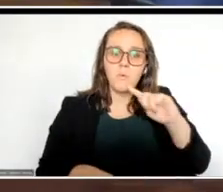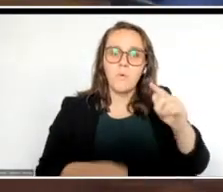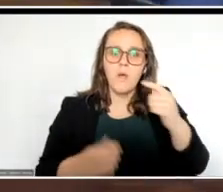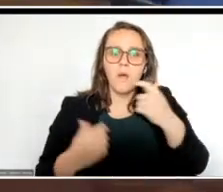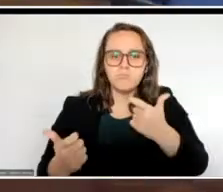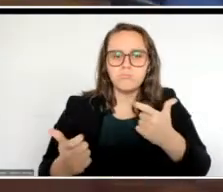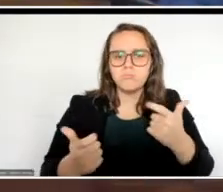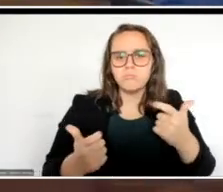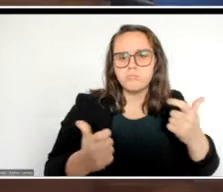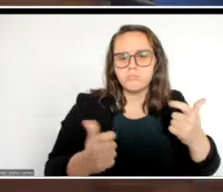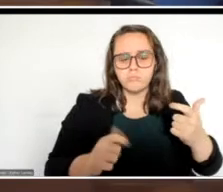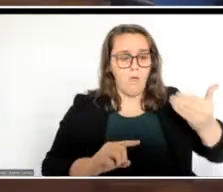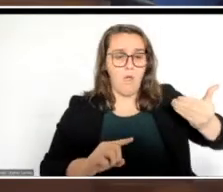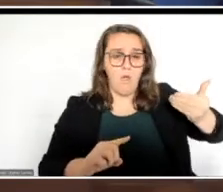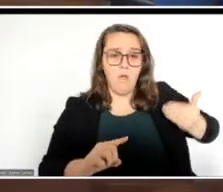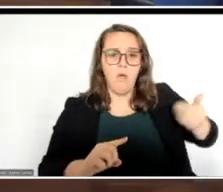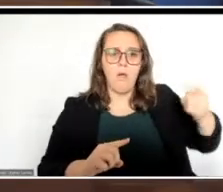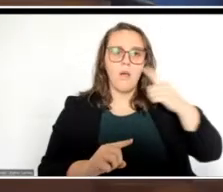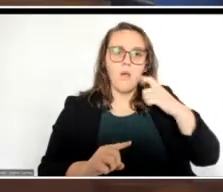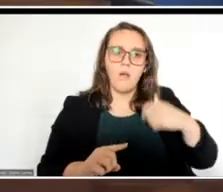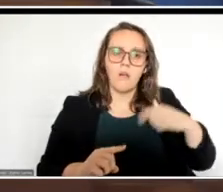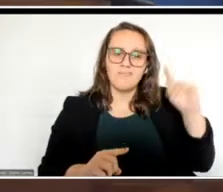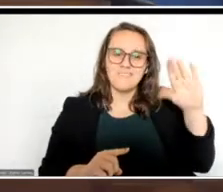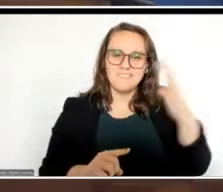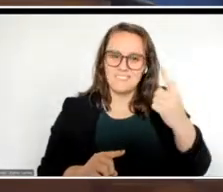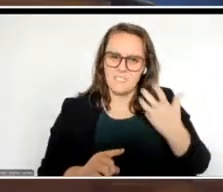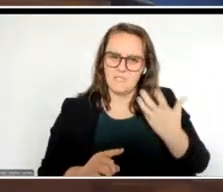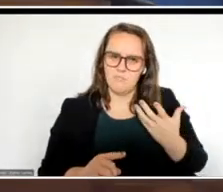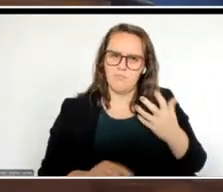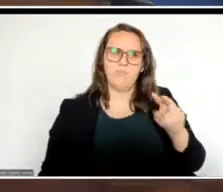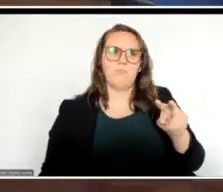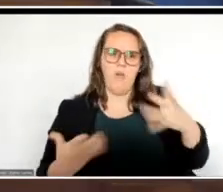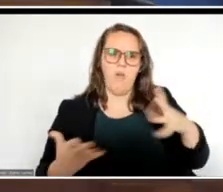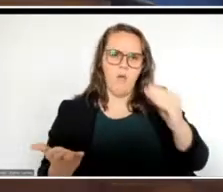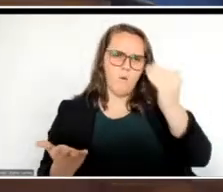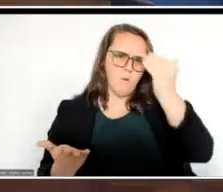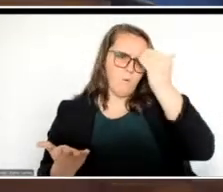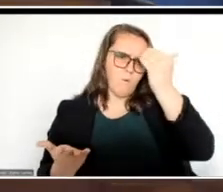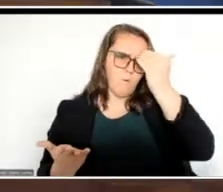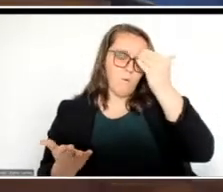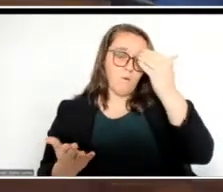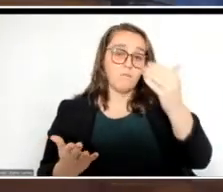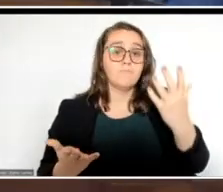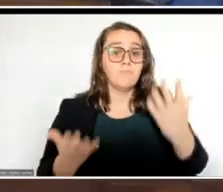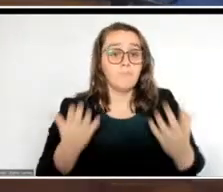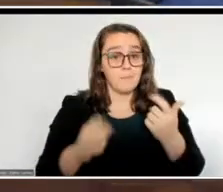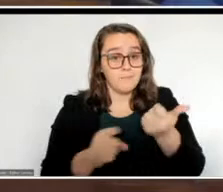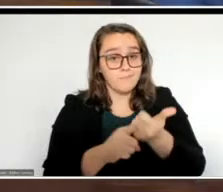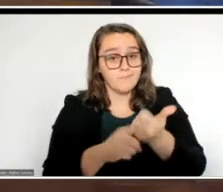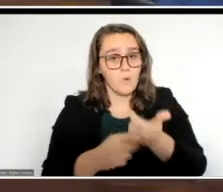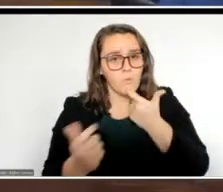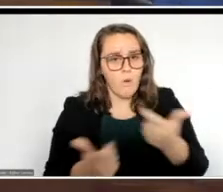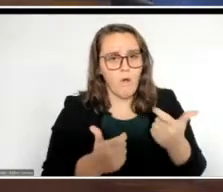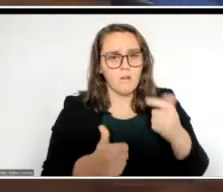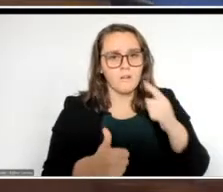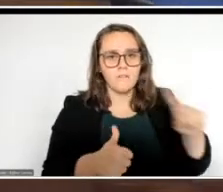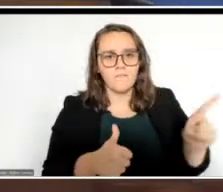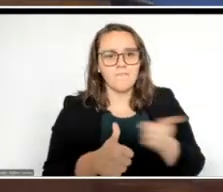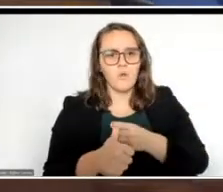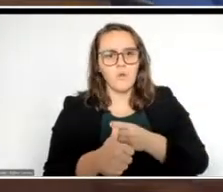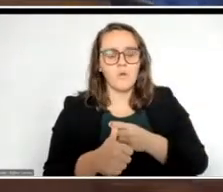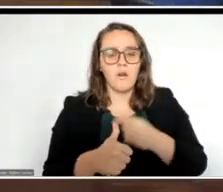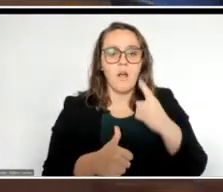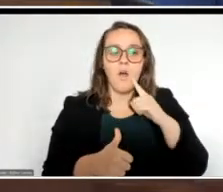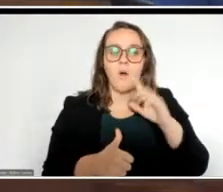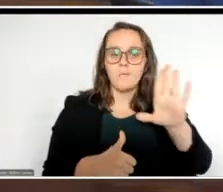this evidence will look familiar. For those of you tuning in for the first time, we'll summarize some of the most important